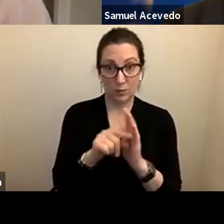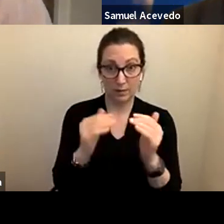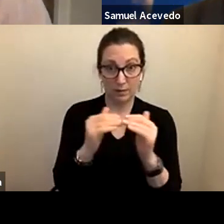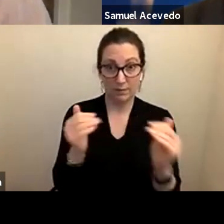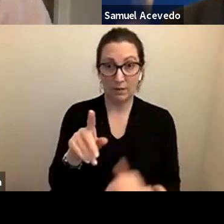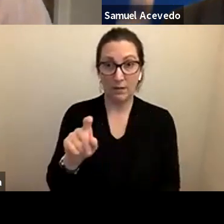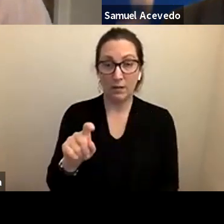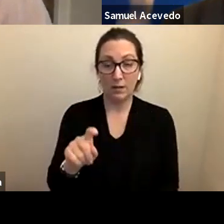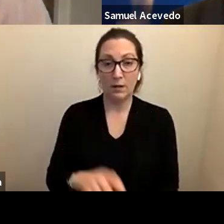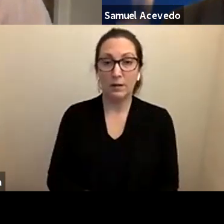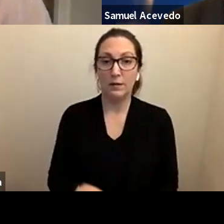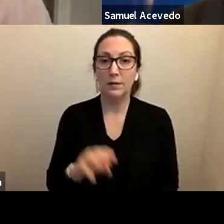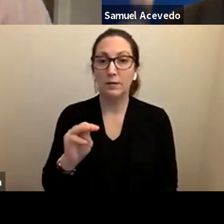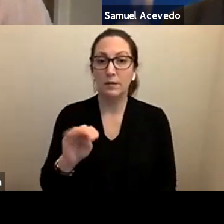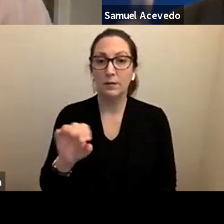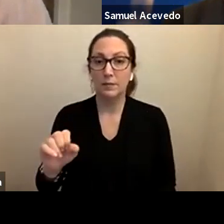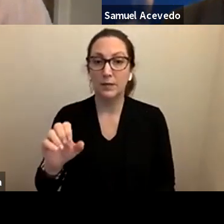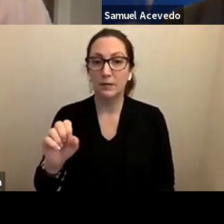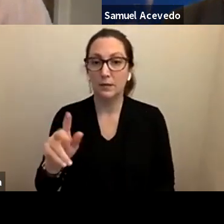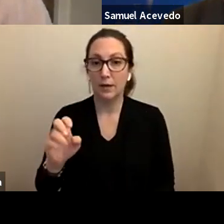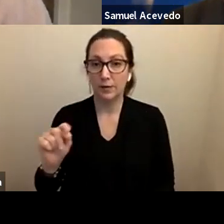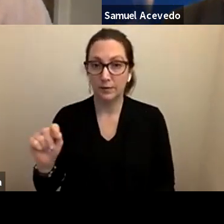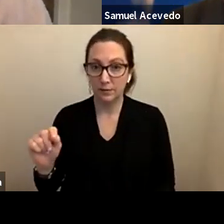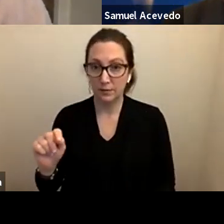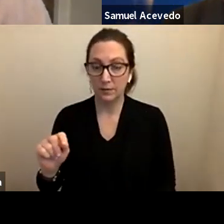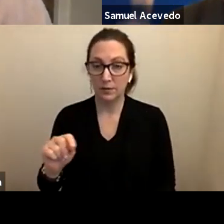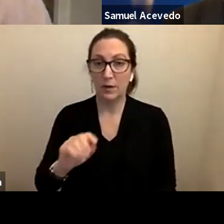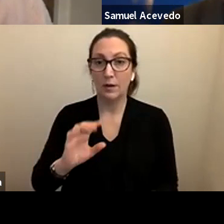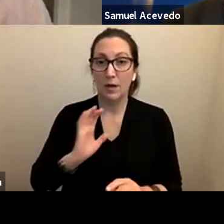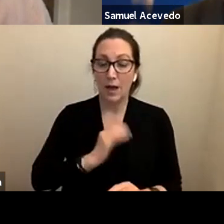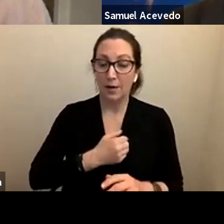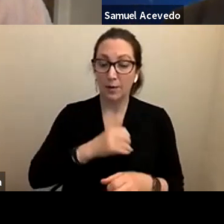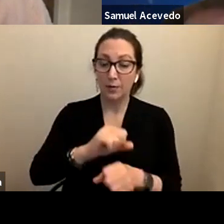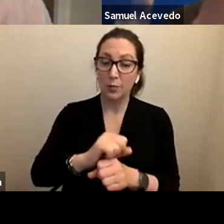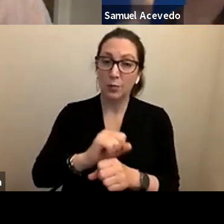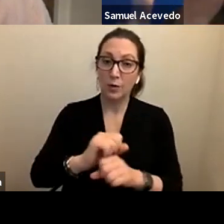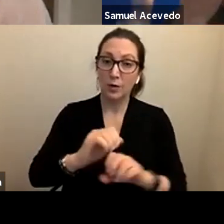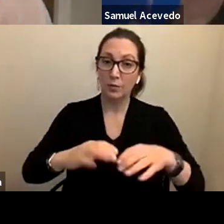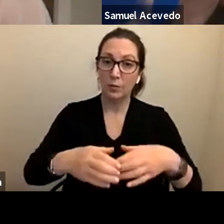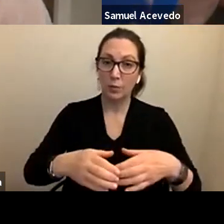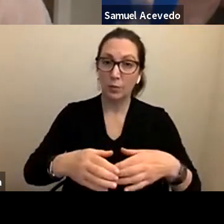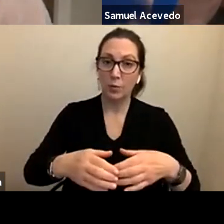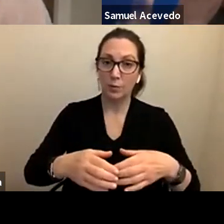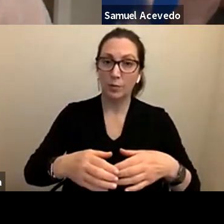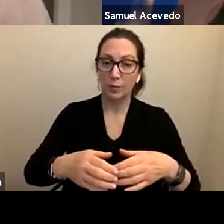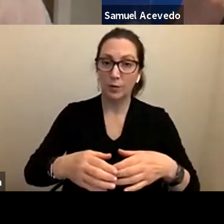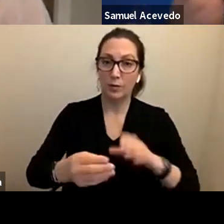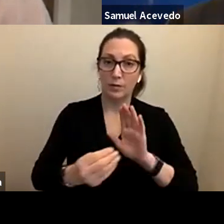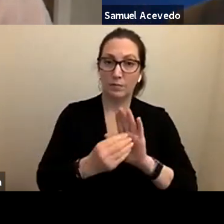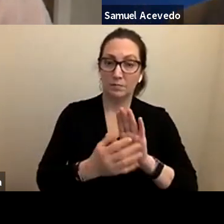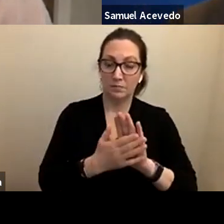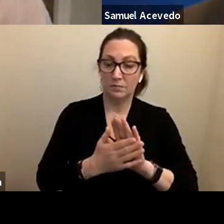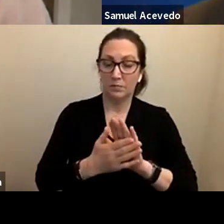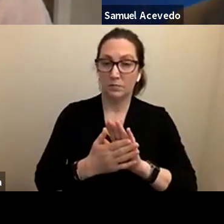I think one thing that the working group discussed that we put into the charge for the school